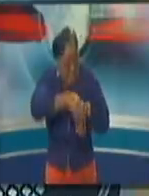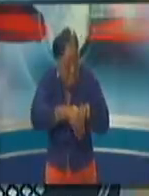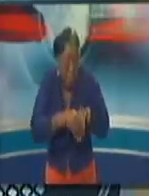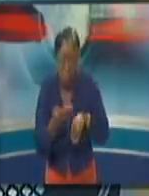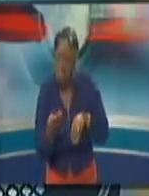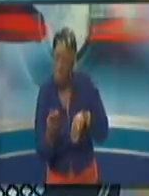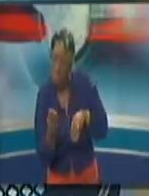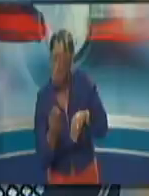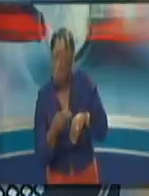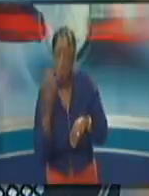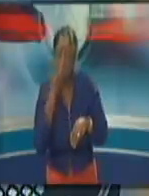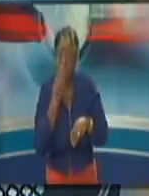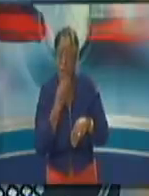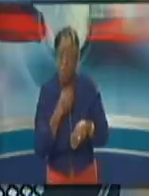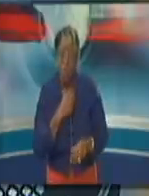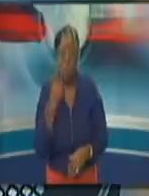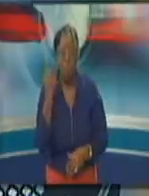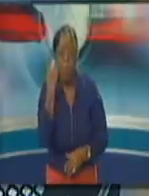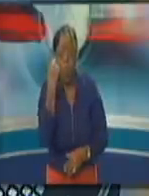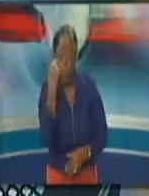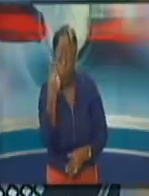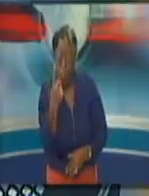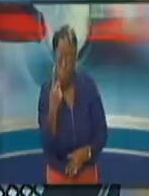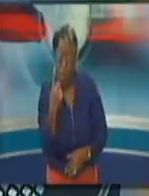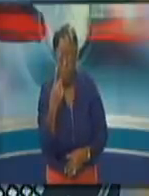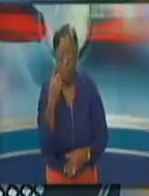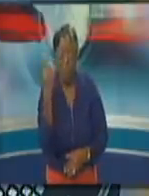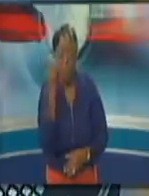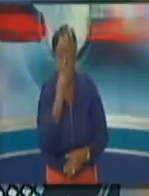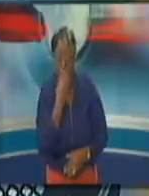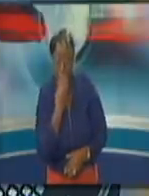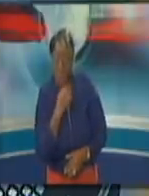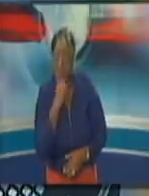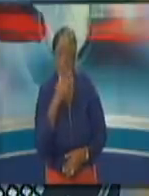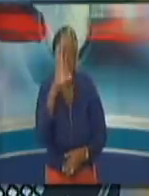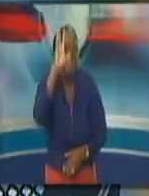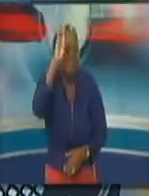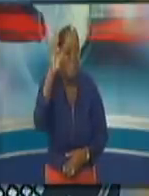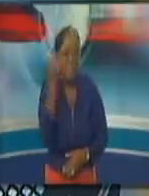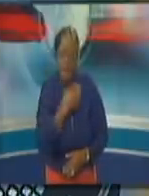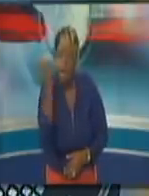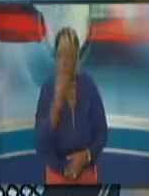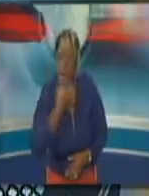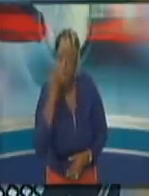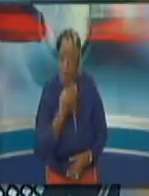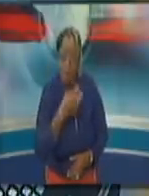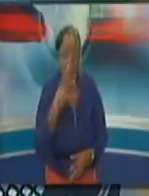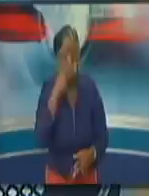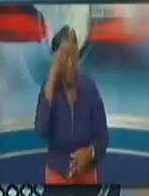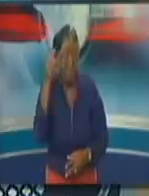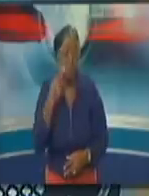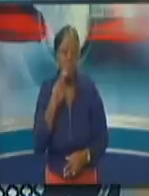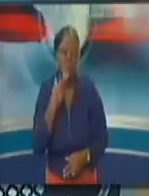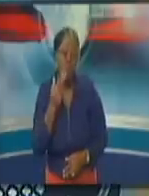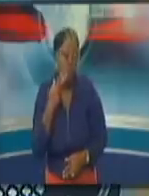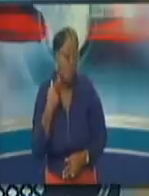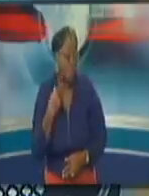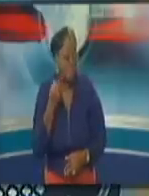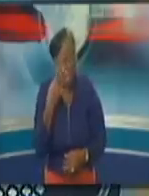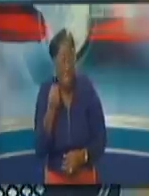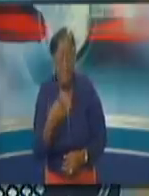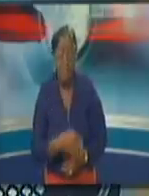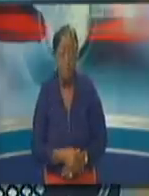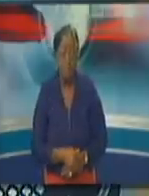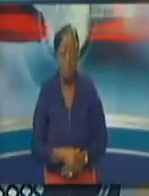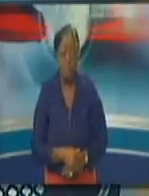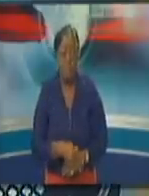going to eat mangoes, you have one Julie mango and not six at a time, because those things still have a lot of sugar in them. And of course, stock